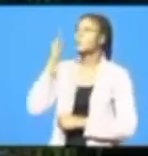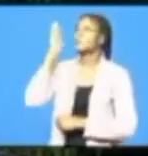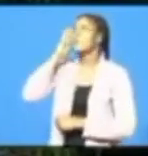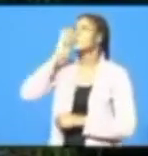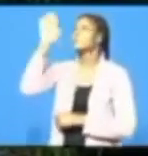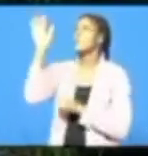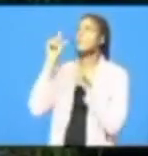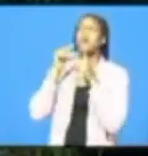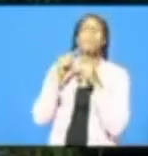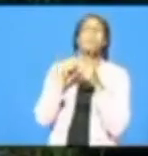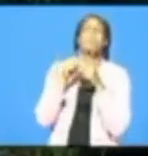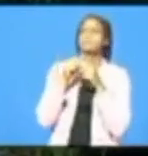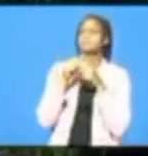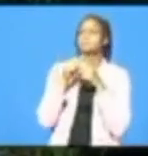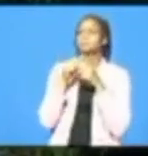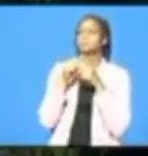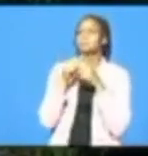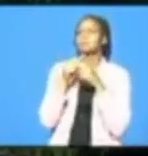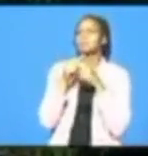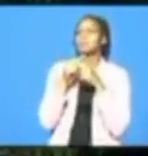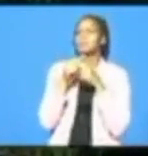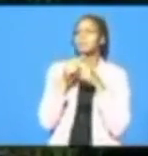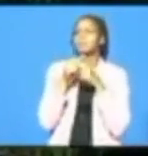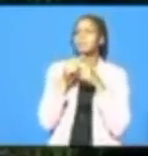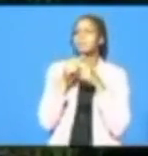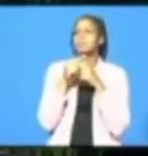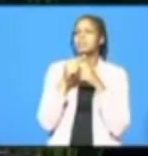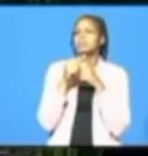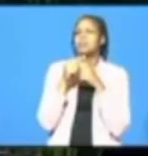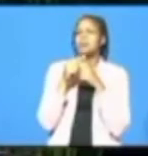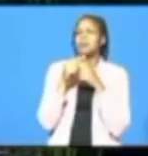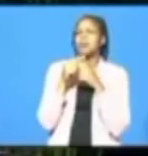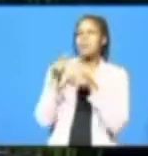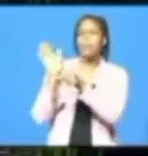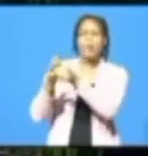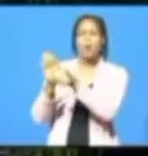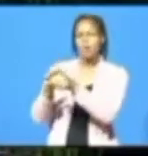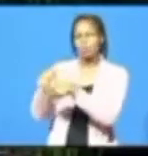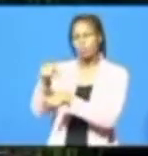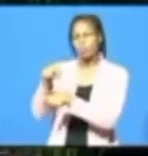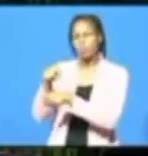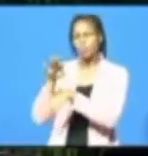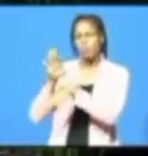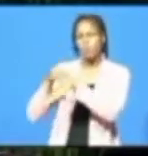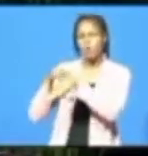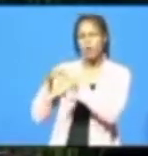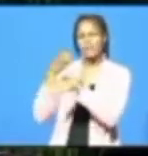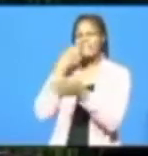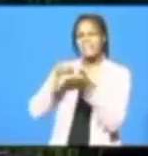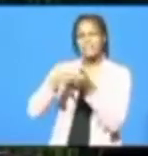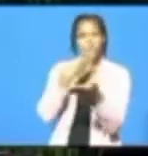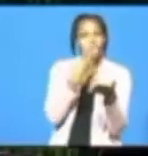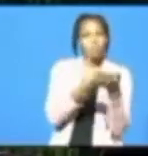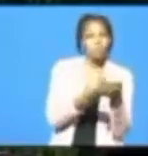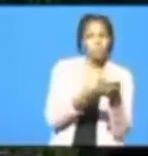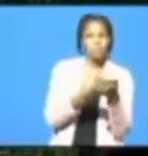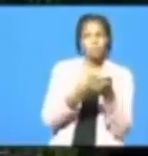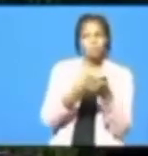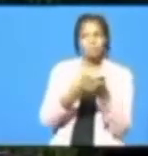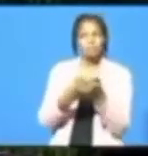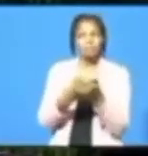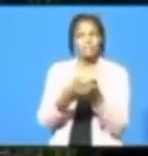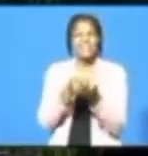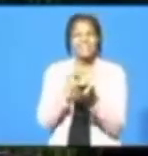words. Woe unto those who call evil good. But that's exactly what we have